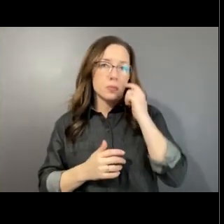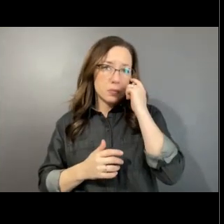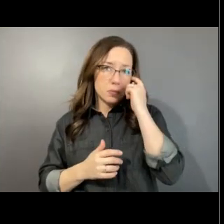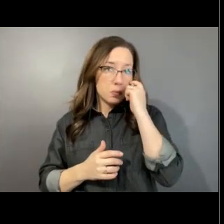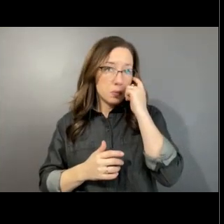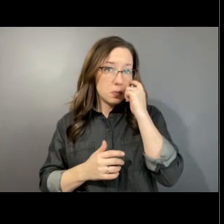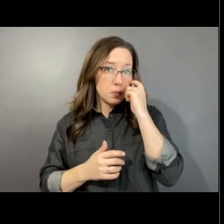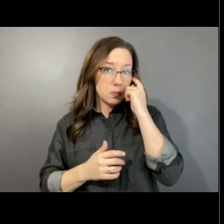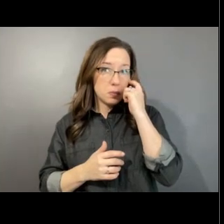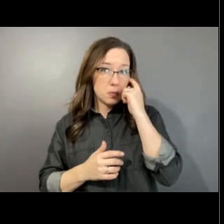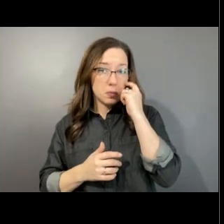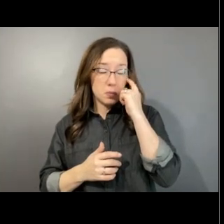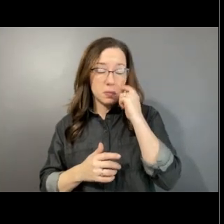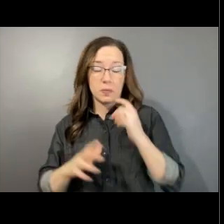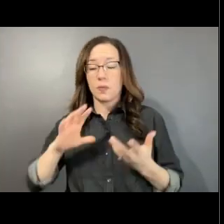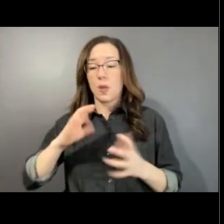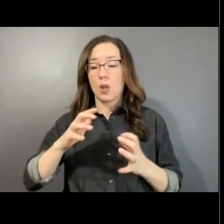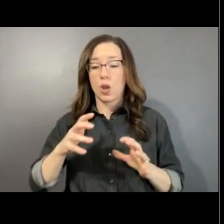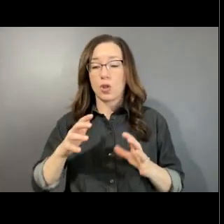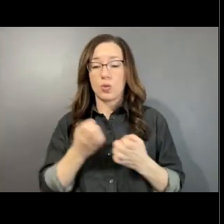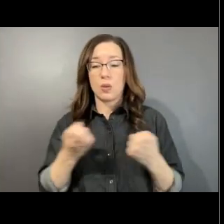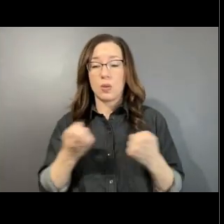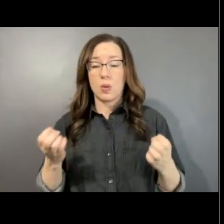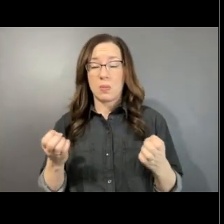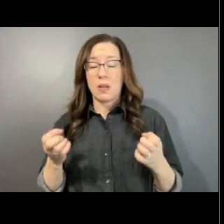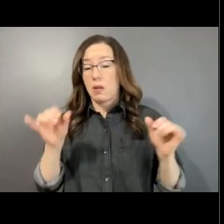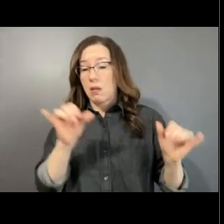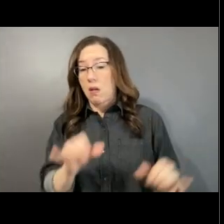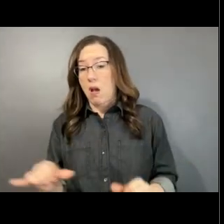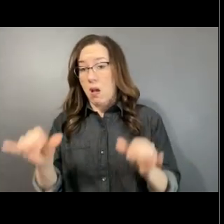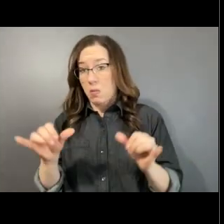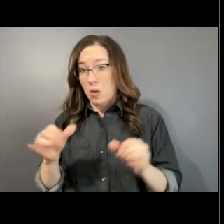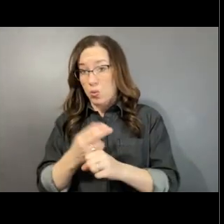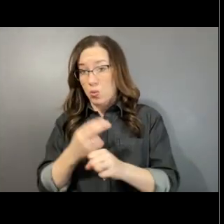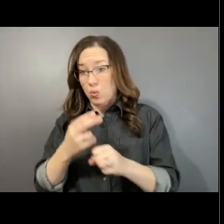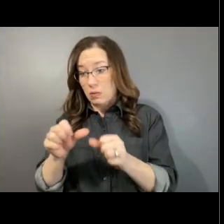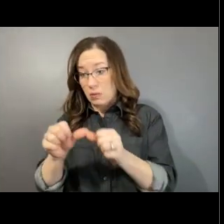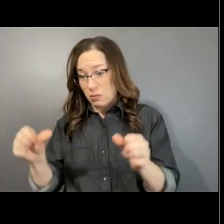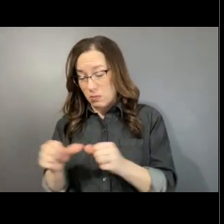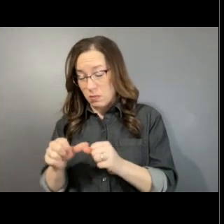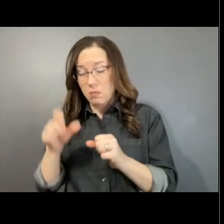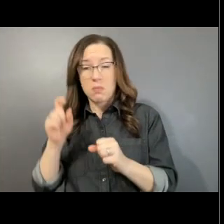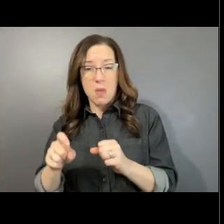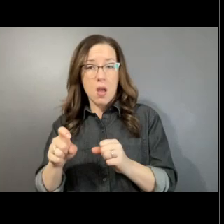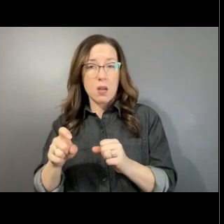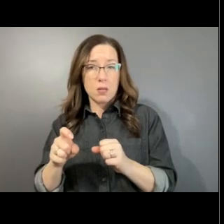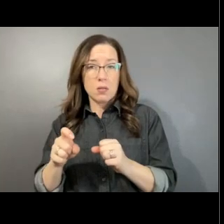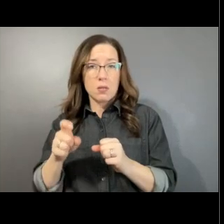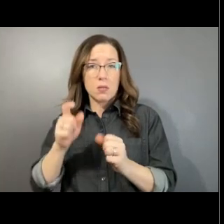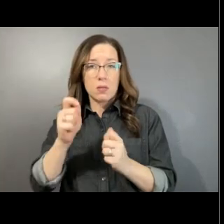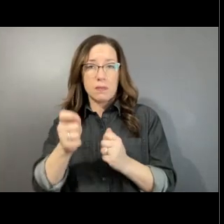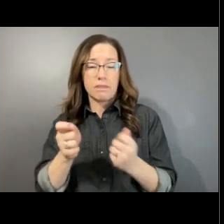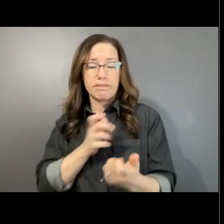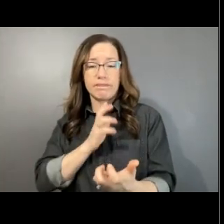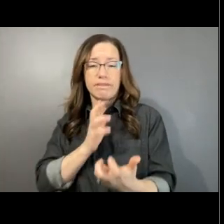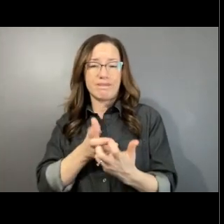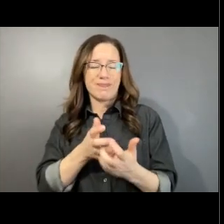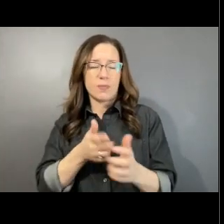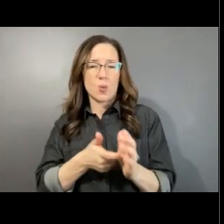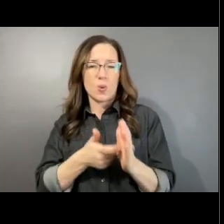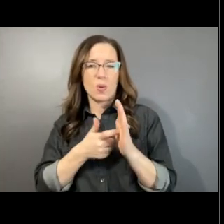When laundry equipment is located in a common use area, it must conform to the requirements